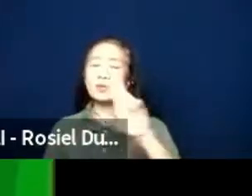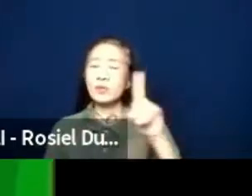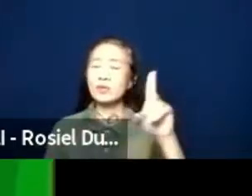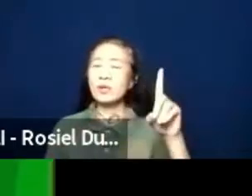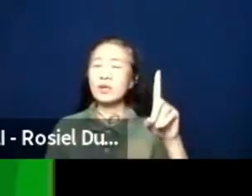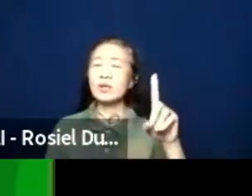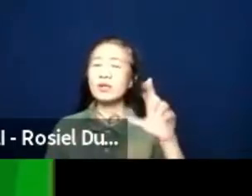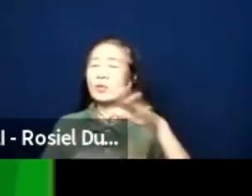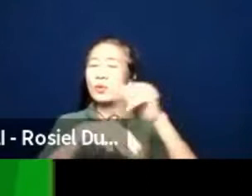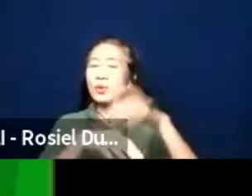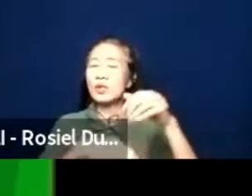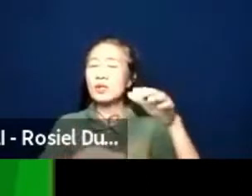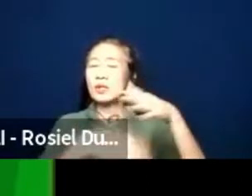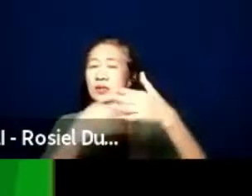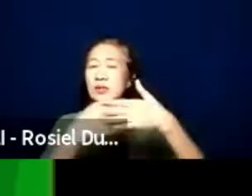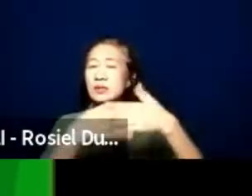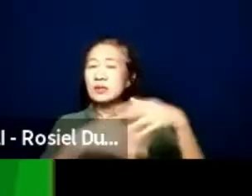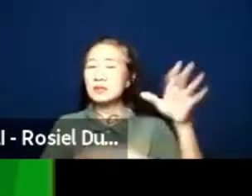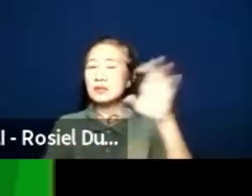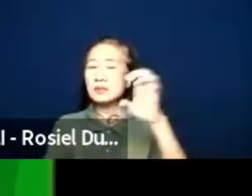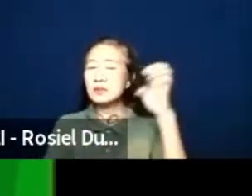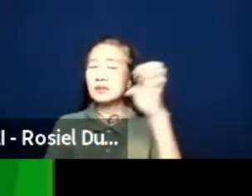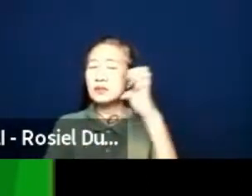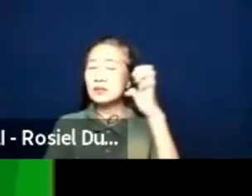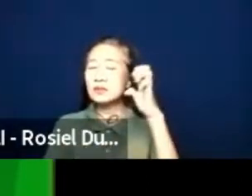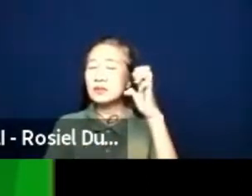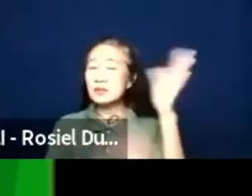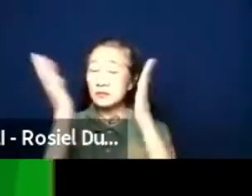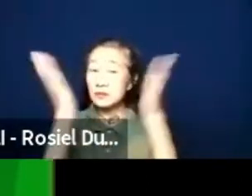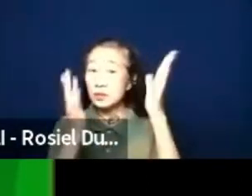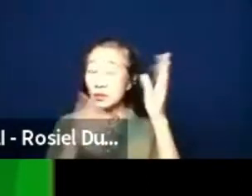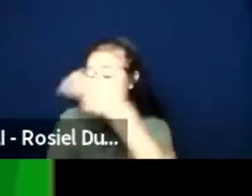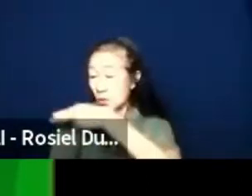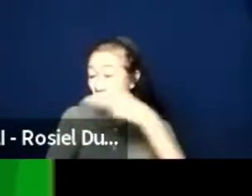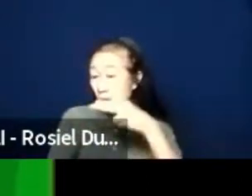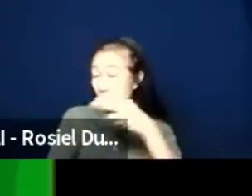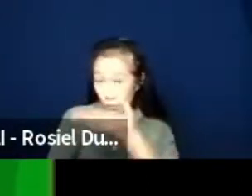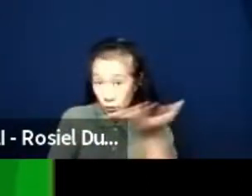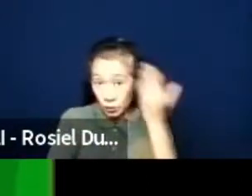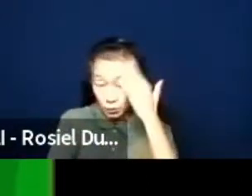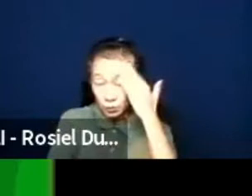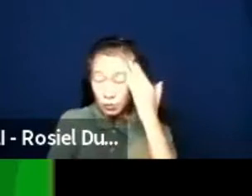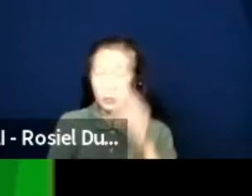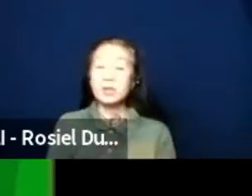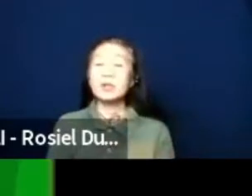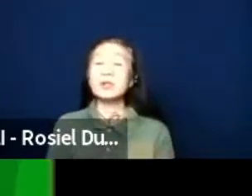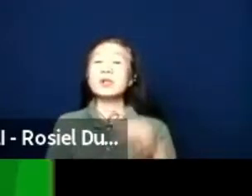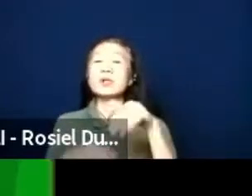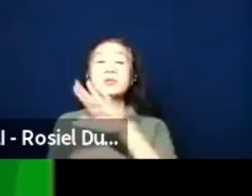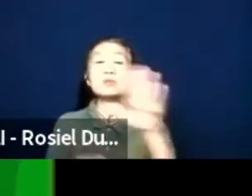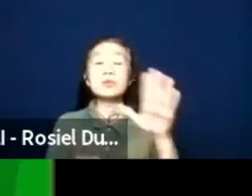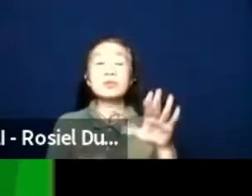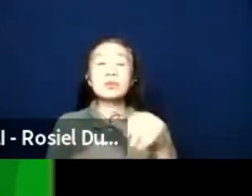nearest emergency medical services or the hospital that you know in your area.